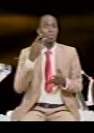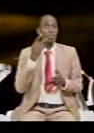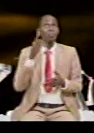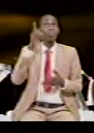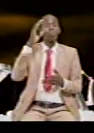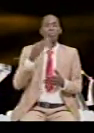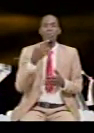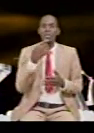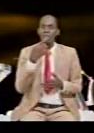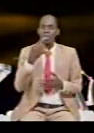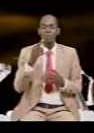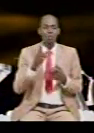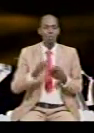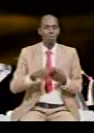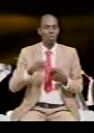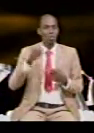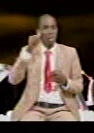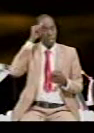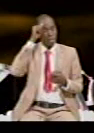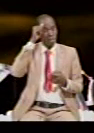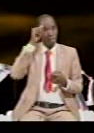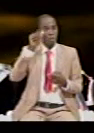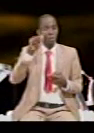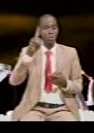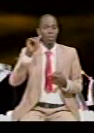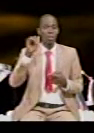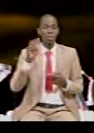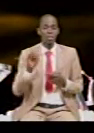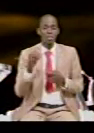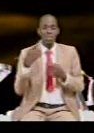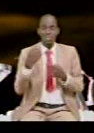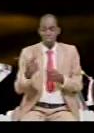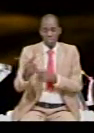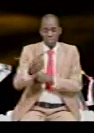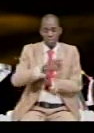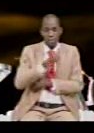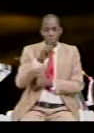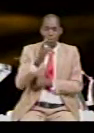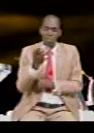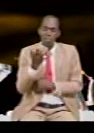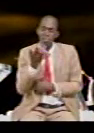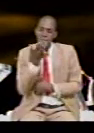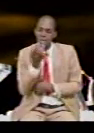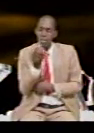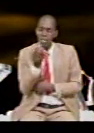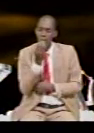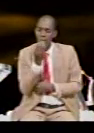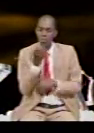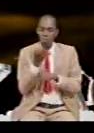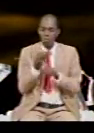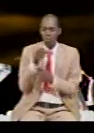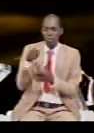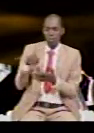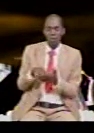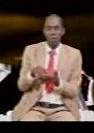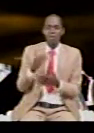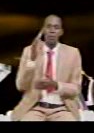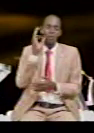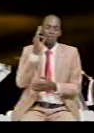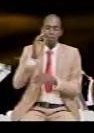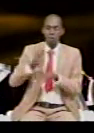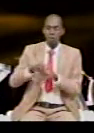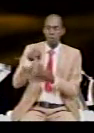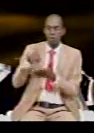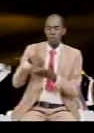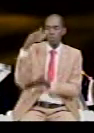he said, the day you eat of this, the fruit of this tree, you will die. Let's read